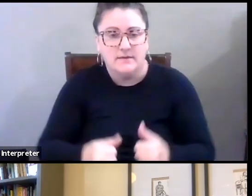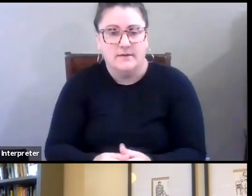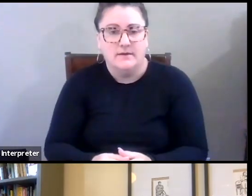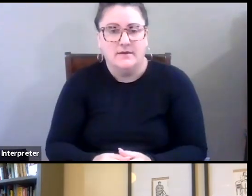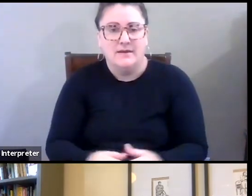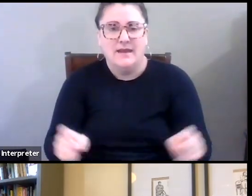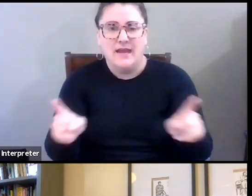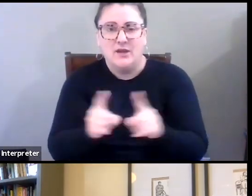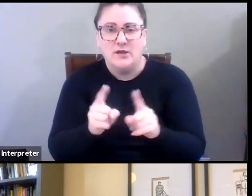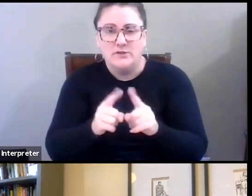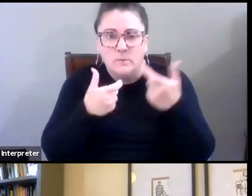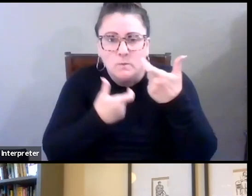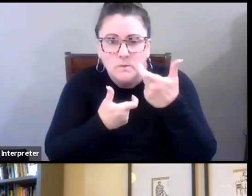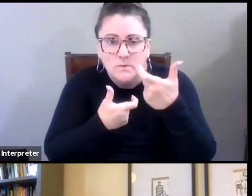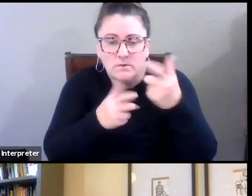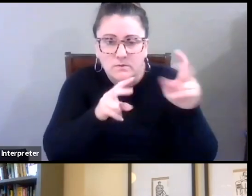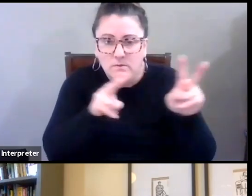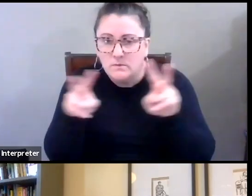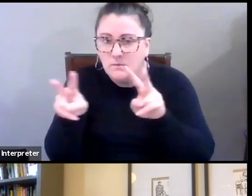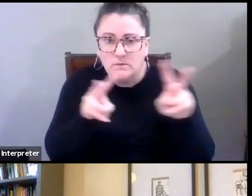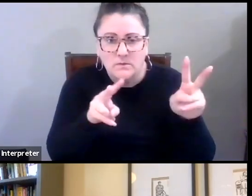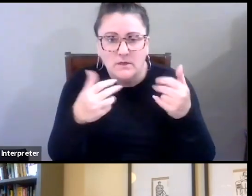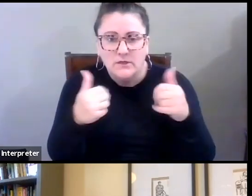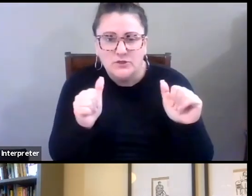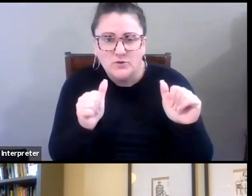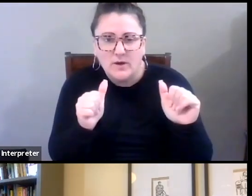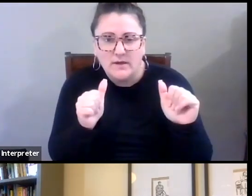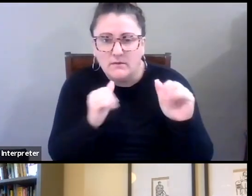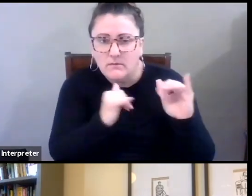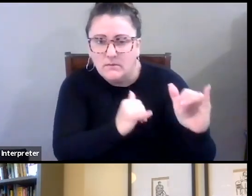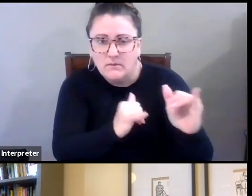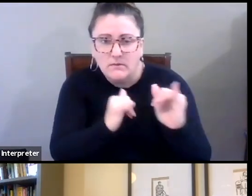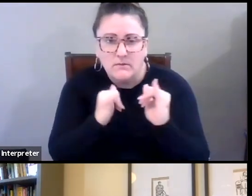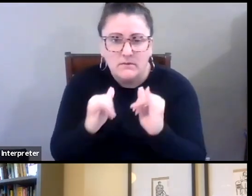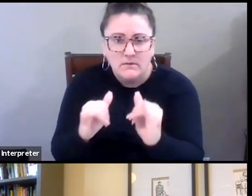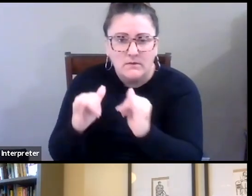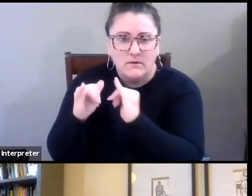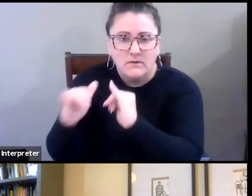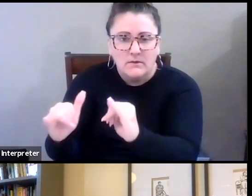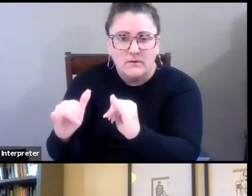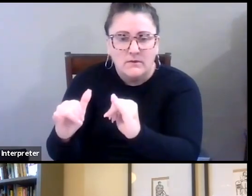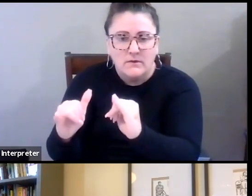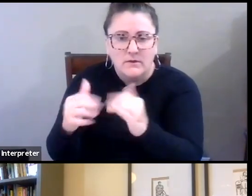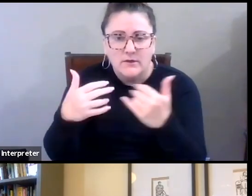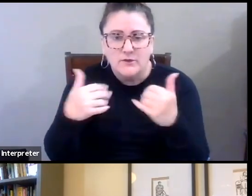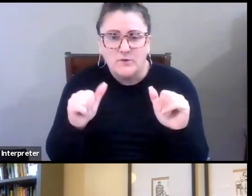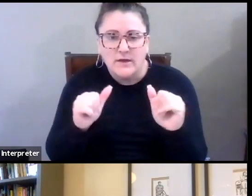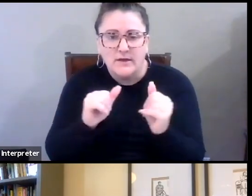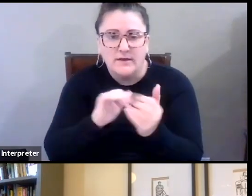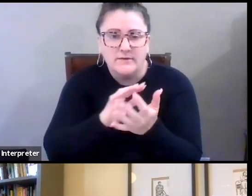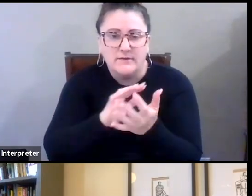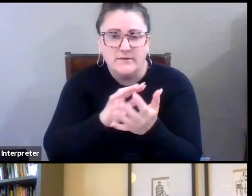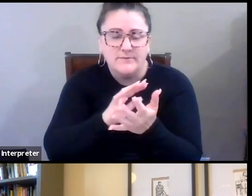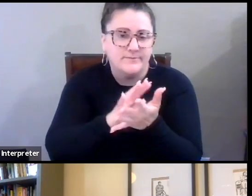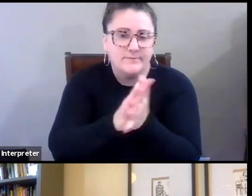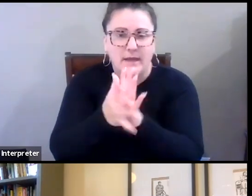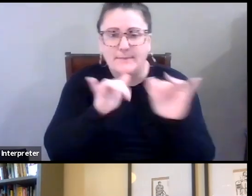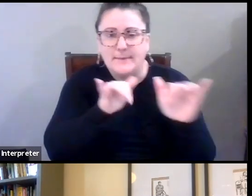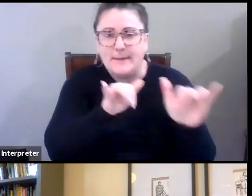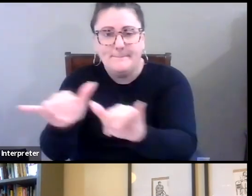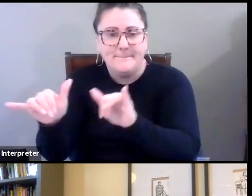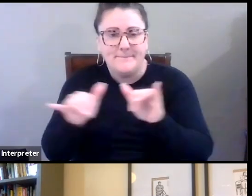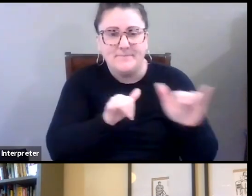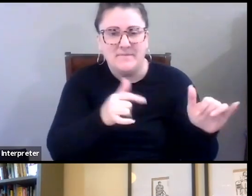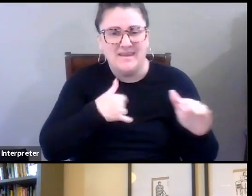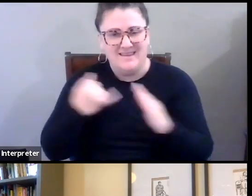of watching them intensely to try to be a chameleon, to try to sort of fit in, to try to lose whatever I had that was sort of